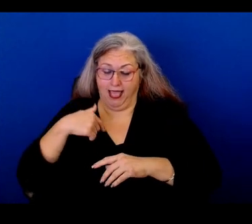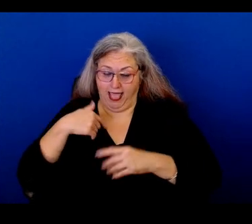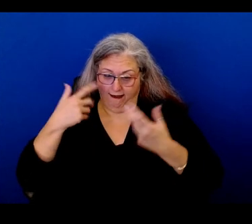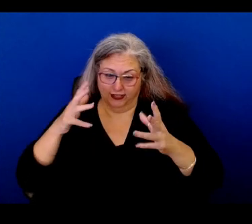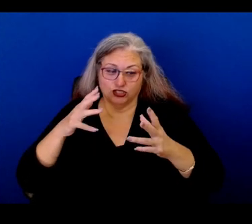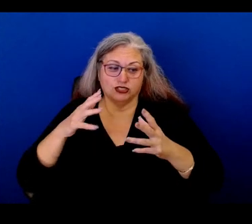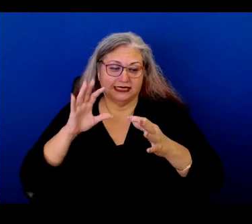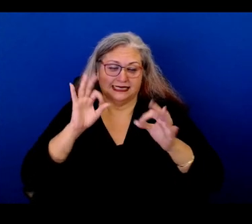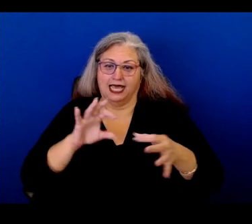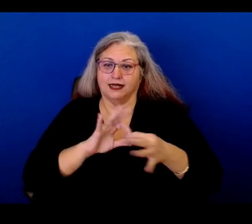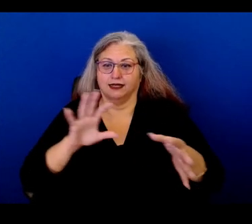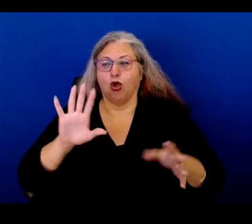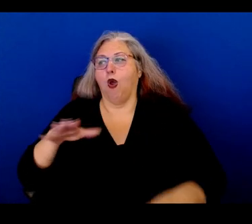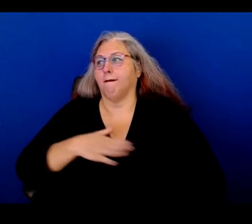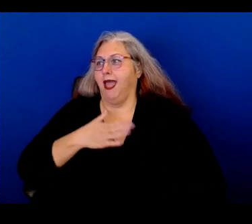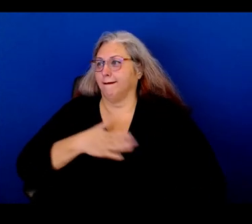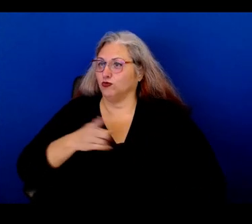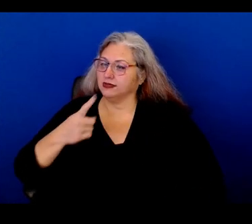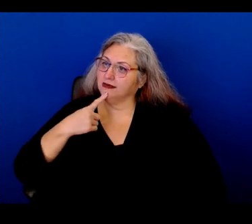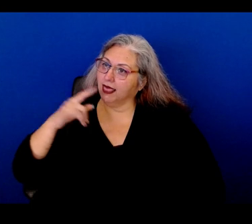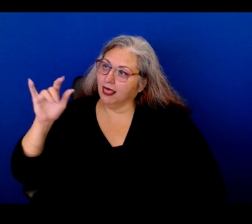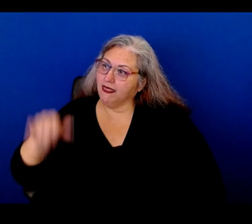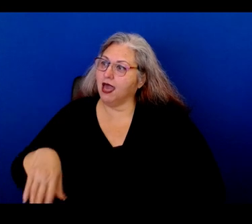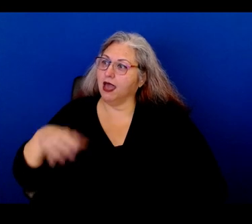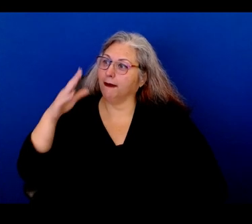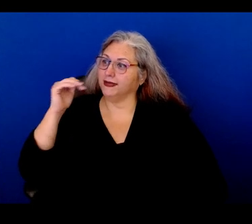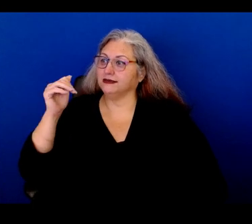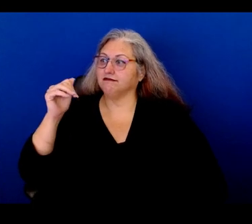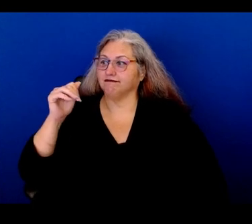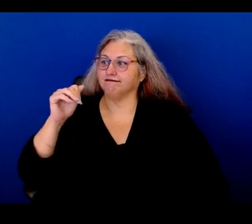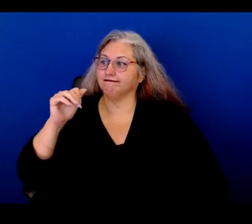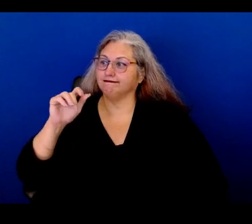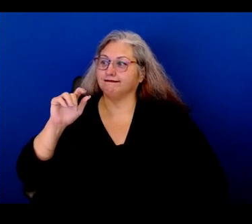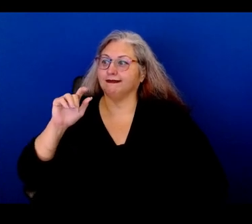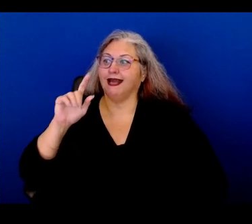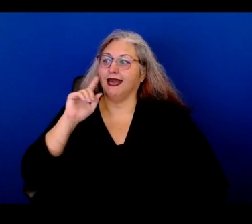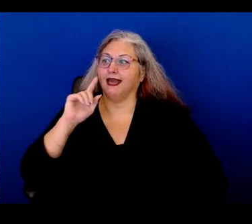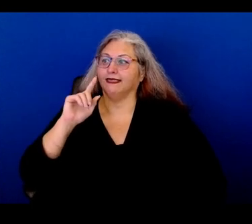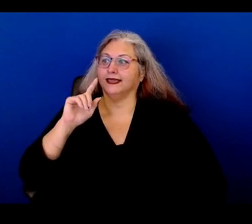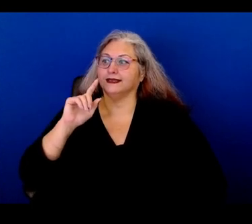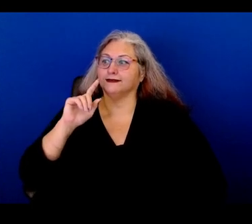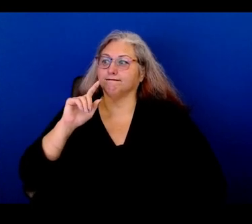too. Oh, I'm glad you said that, because I think people,